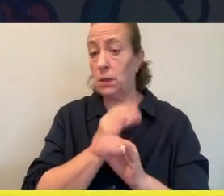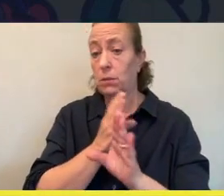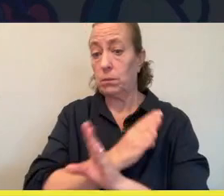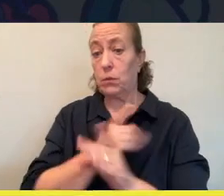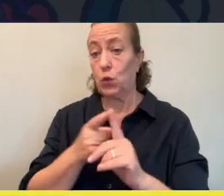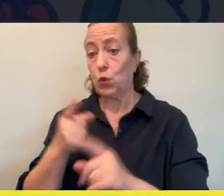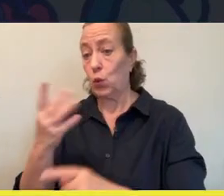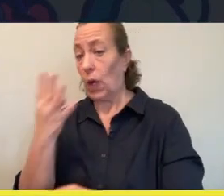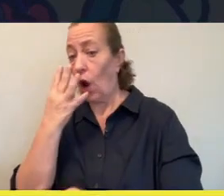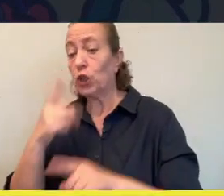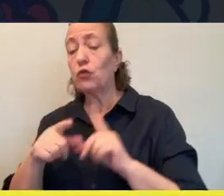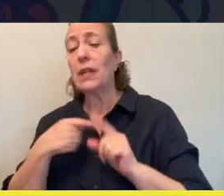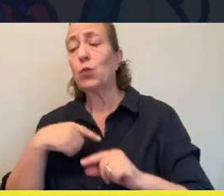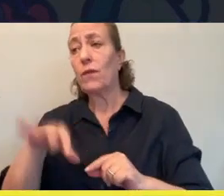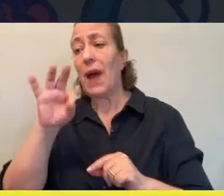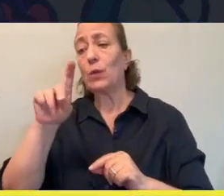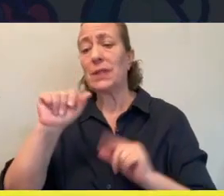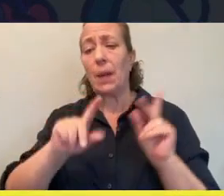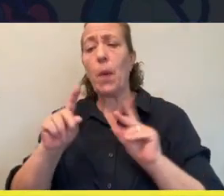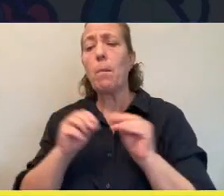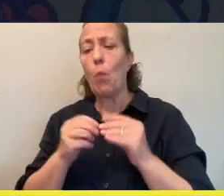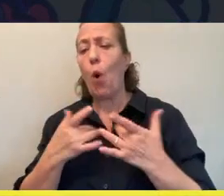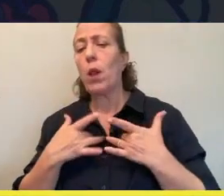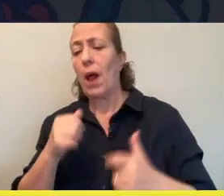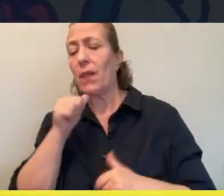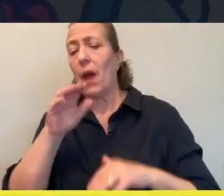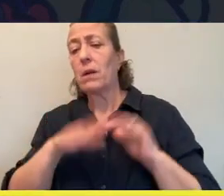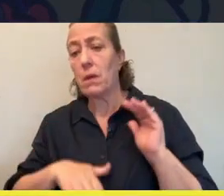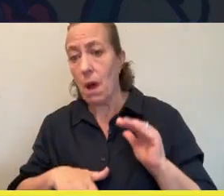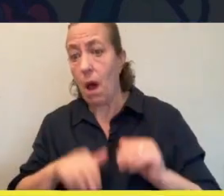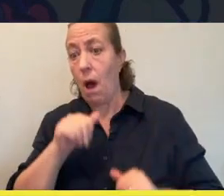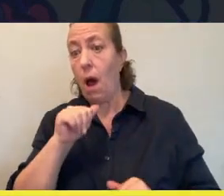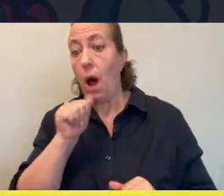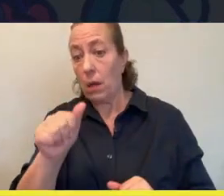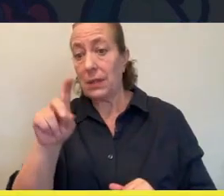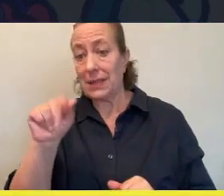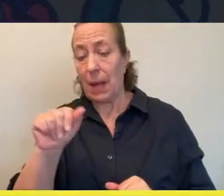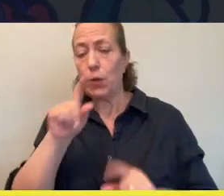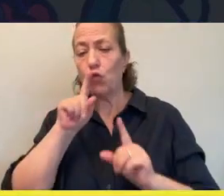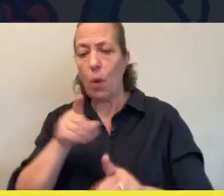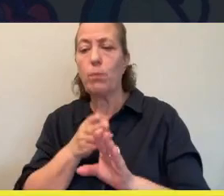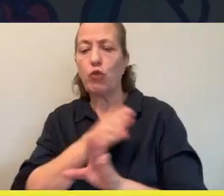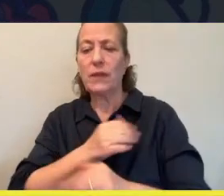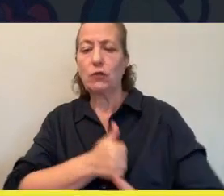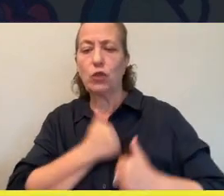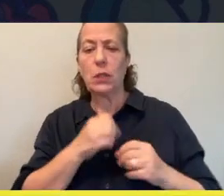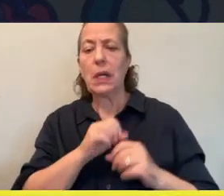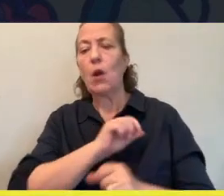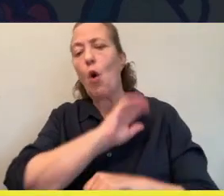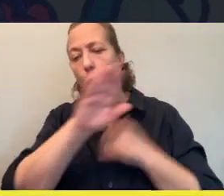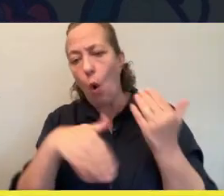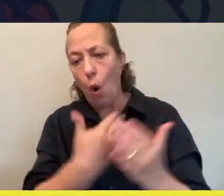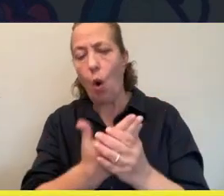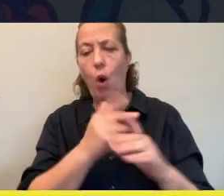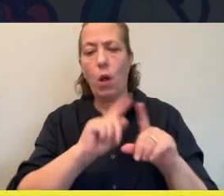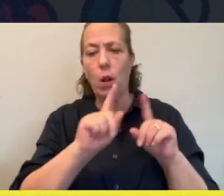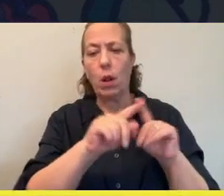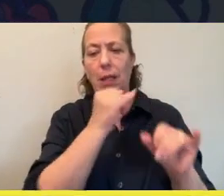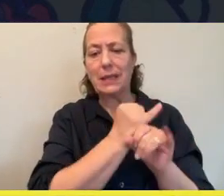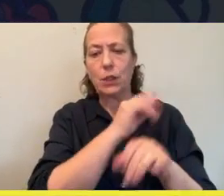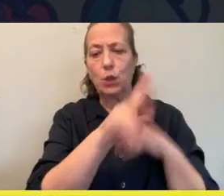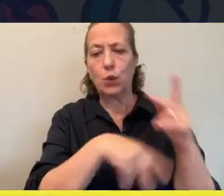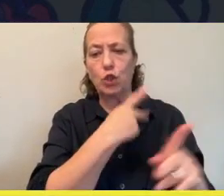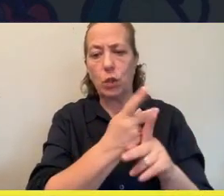found that disabled people were more likely than non-disabled people to report previously residing in all institution types. So while disabled